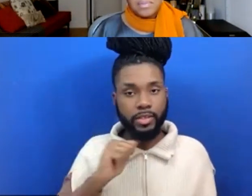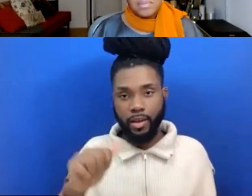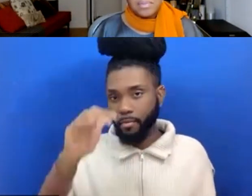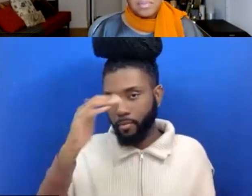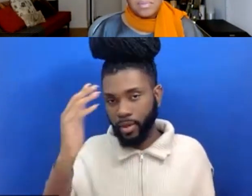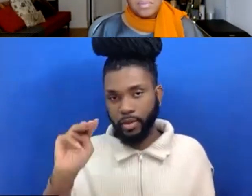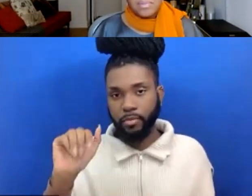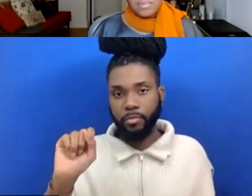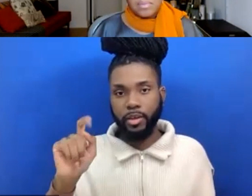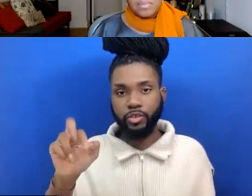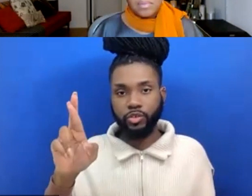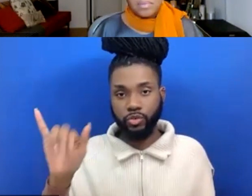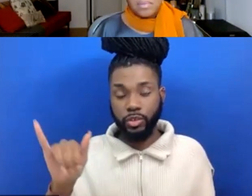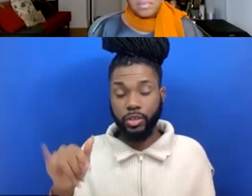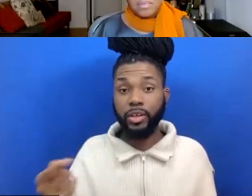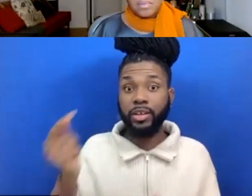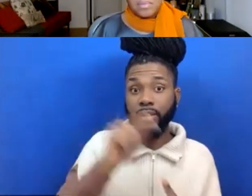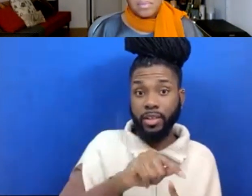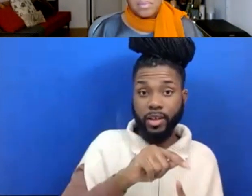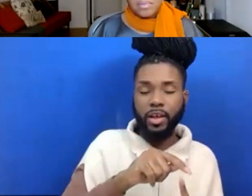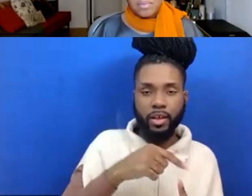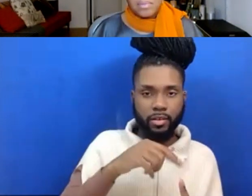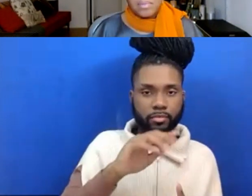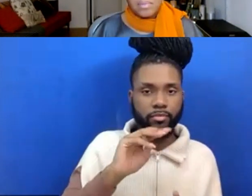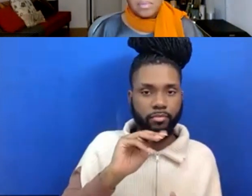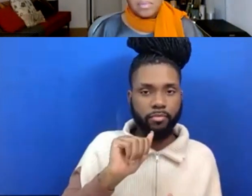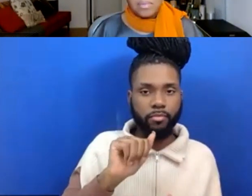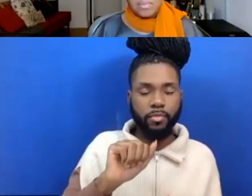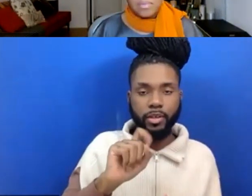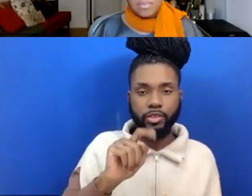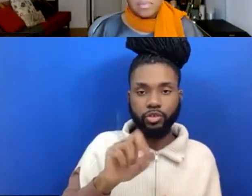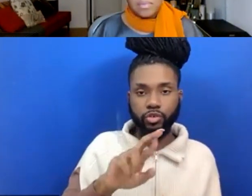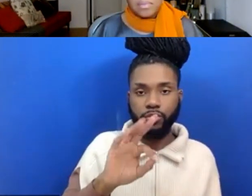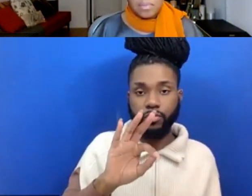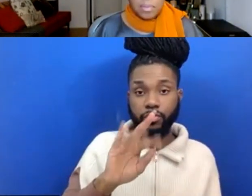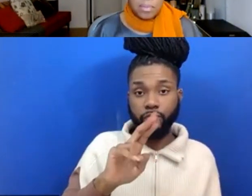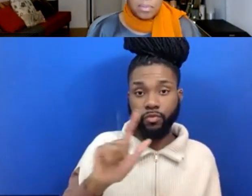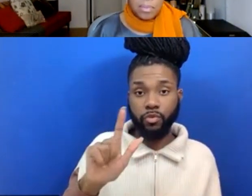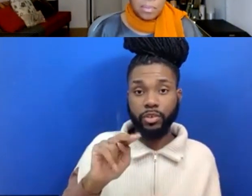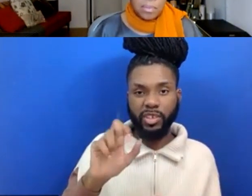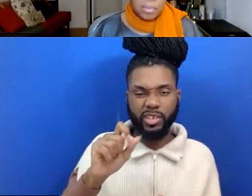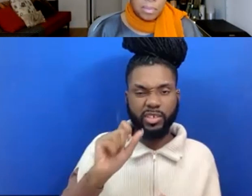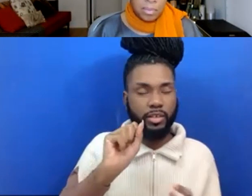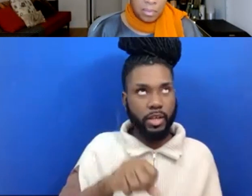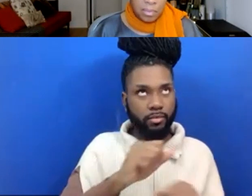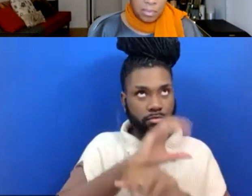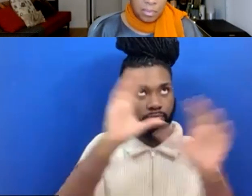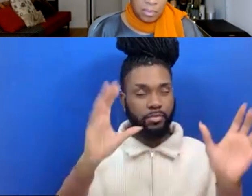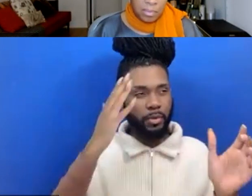That I can actually get my head around about what might we think of as masterful,